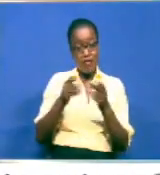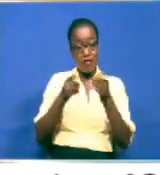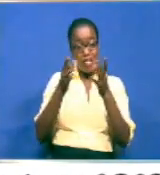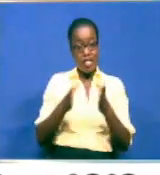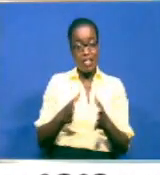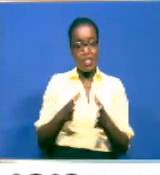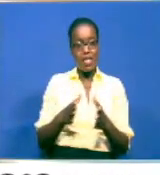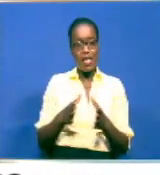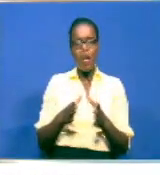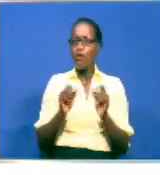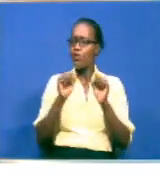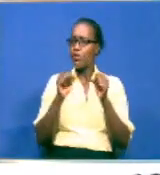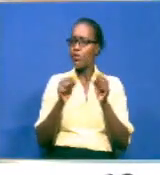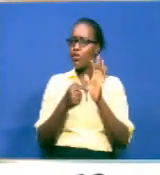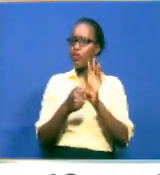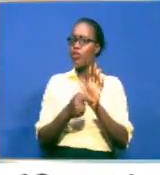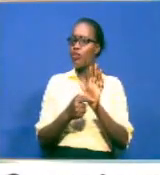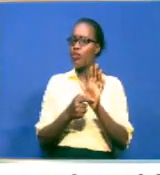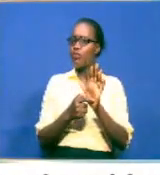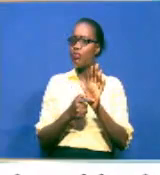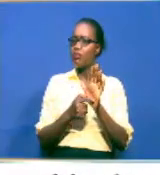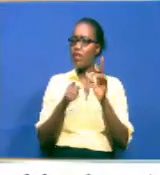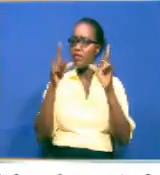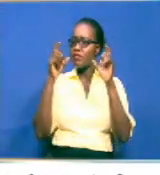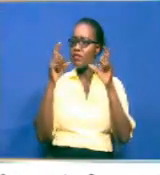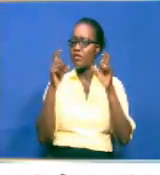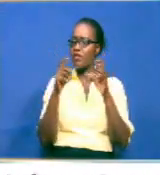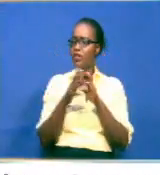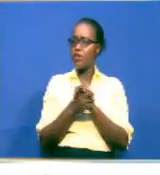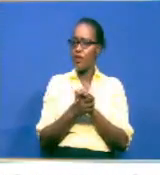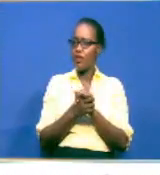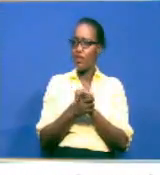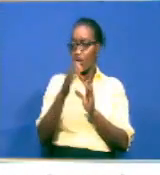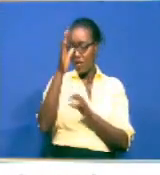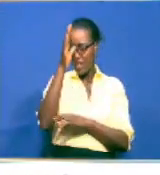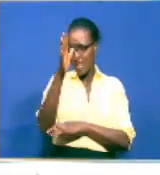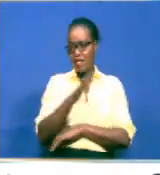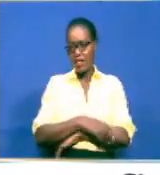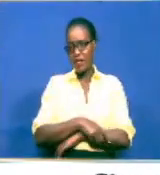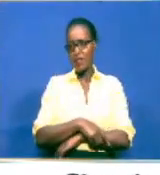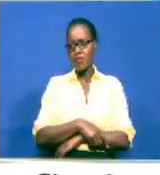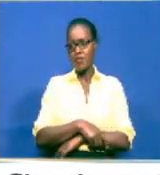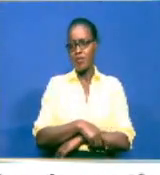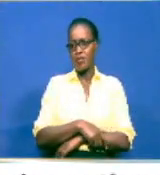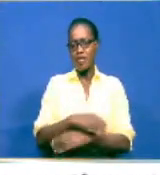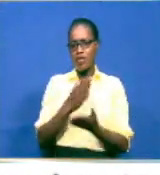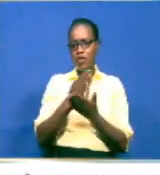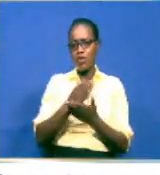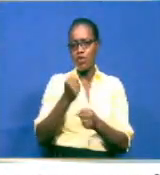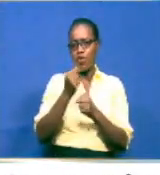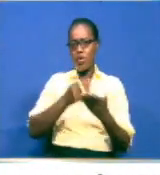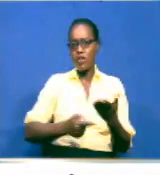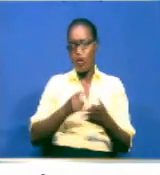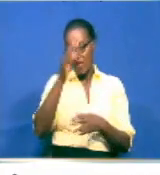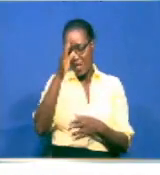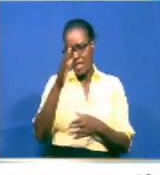cue that, there's that clip on Sunday. Kindly take us through what exactly you are doing on Sunday